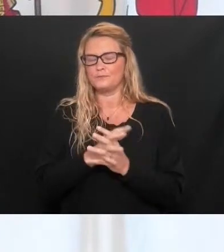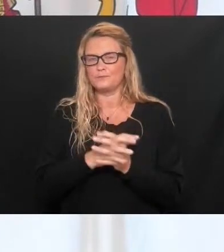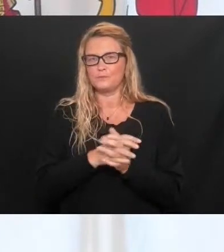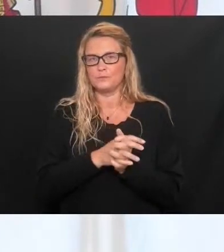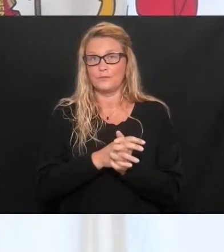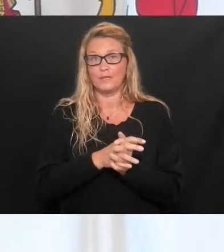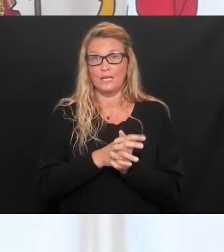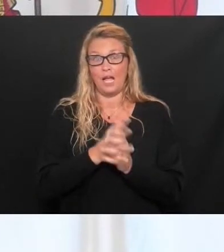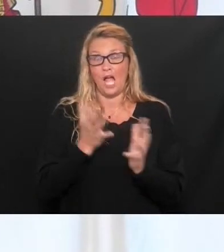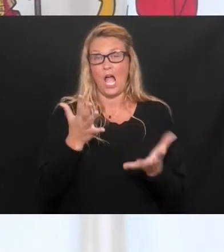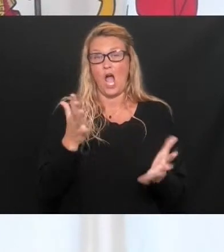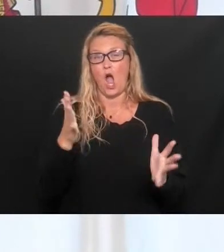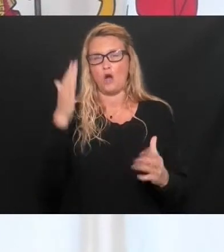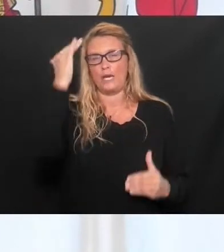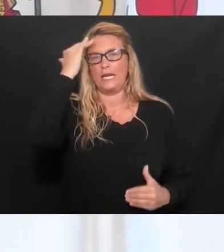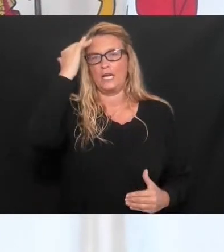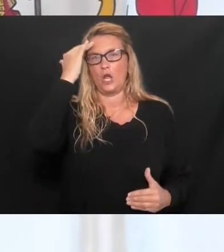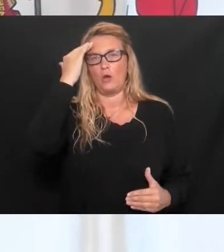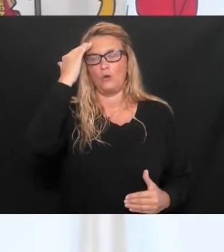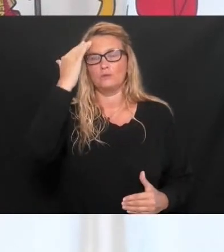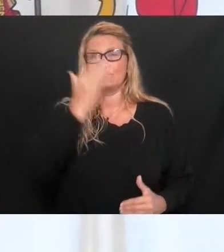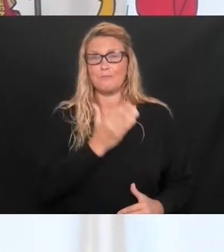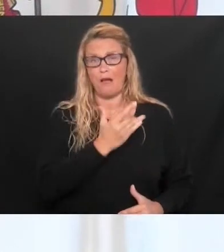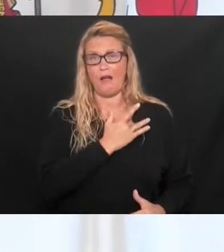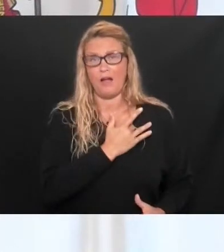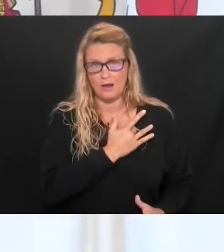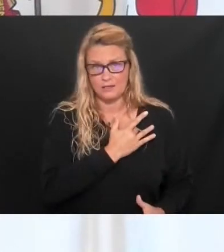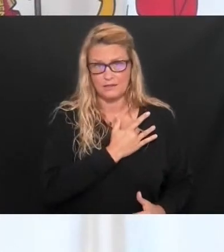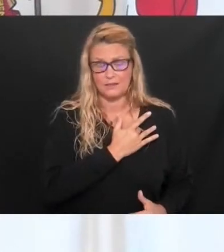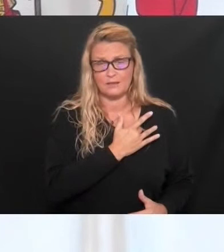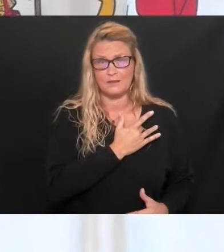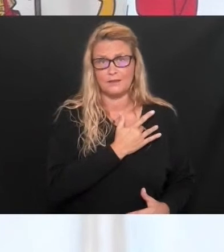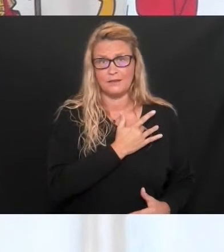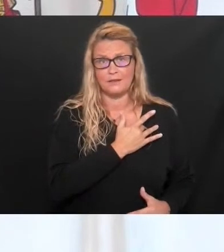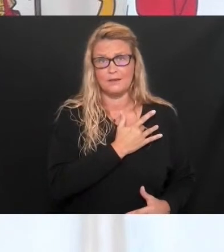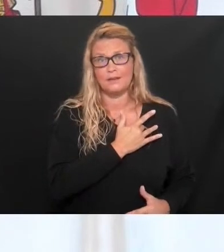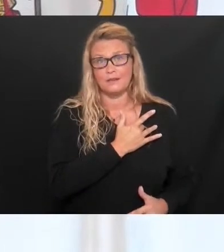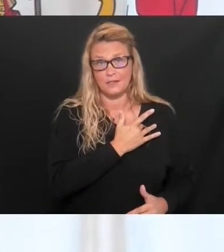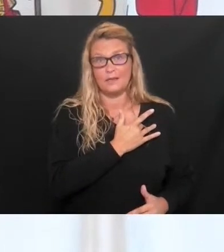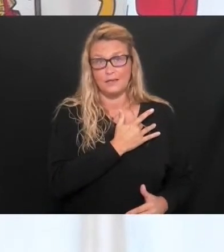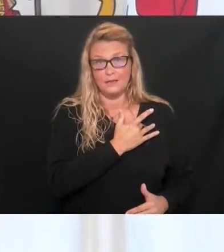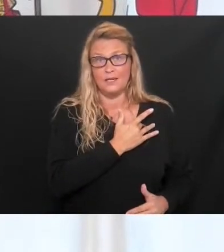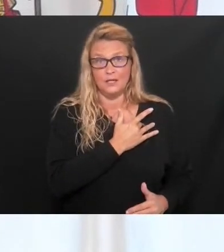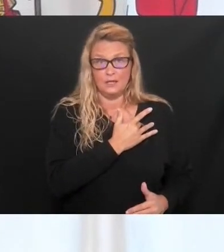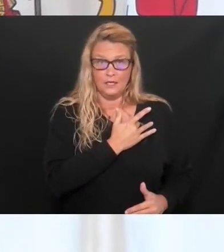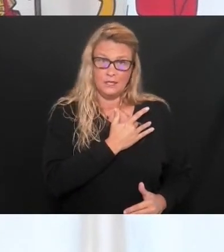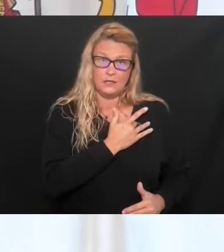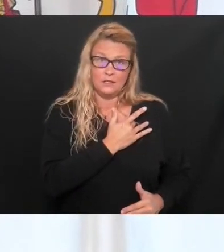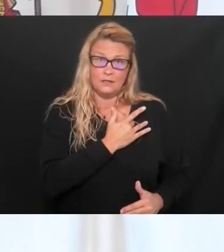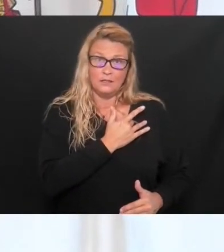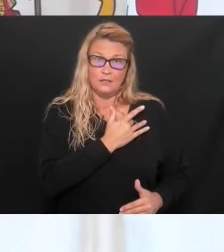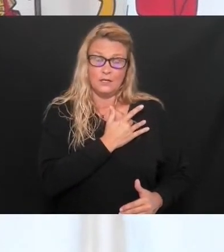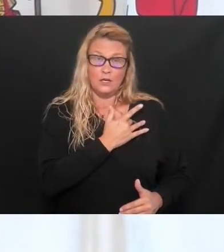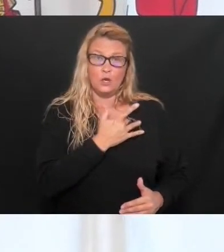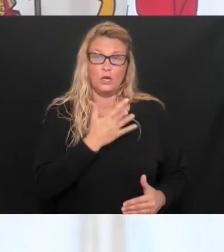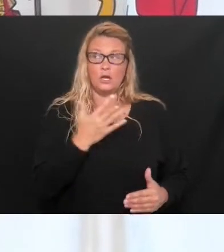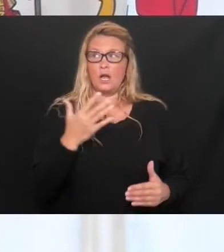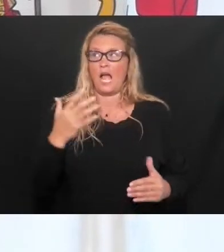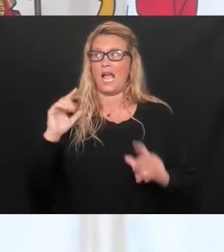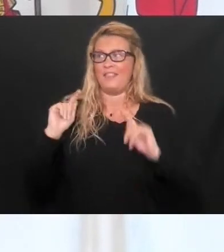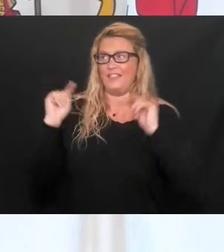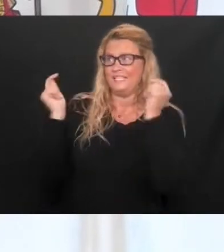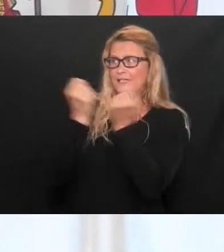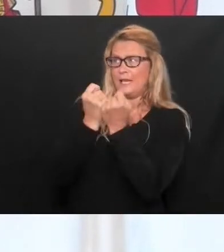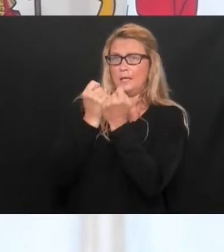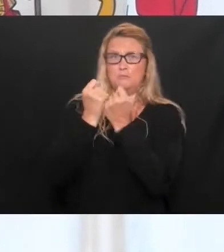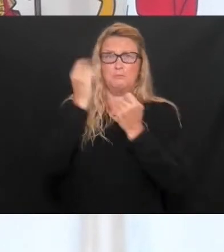I know in my heart that people are, you know, that we have the team and the